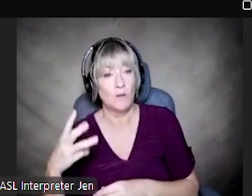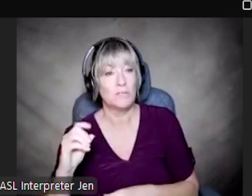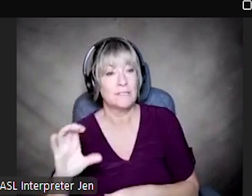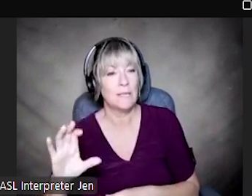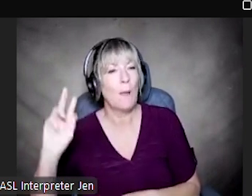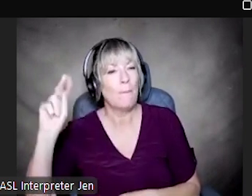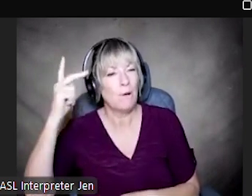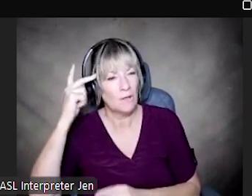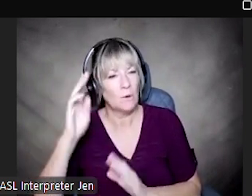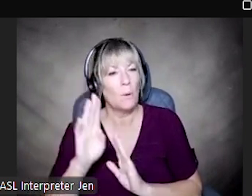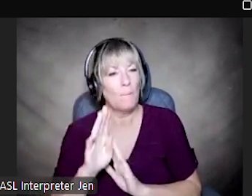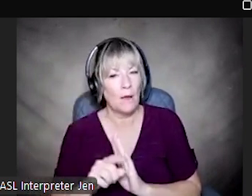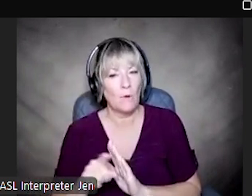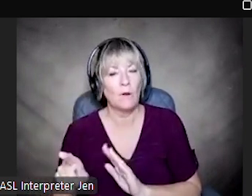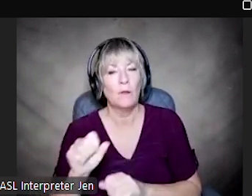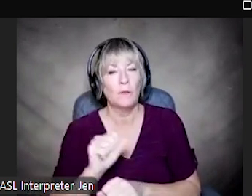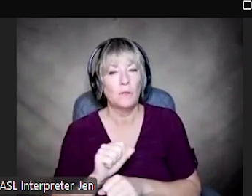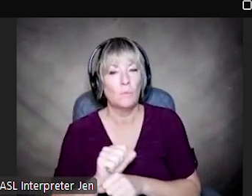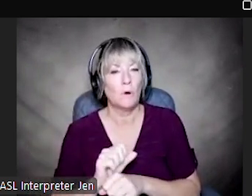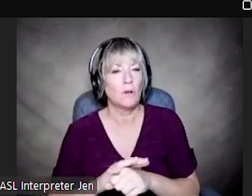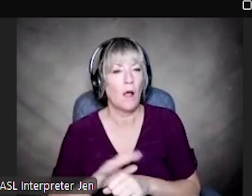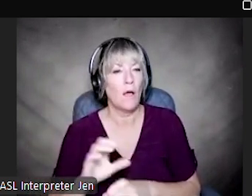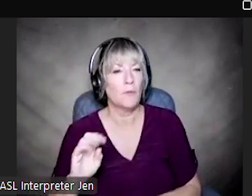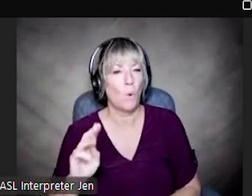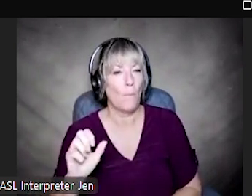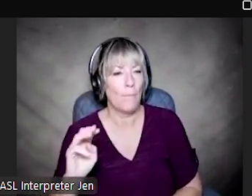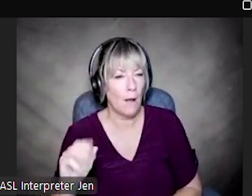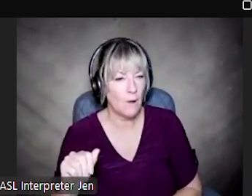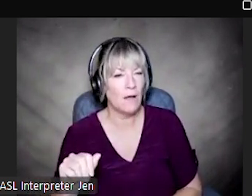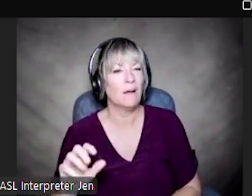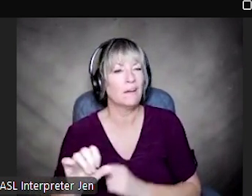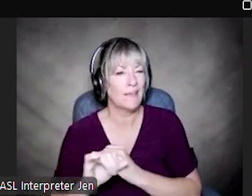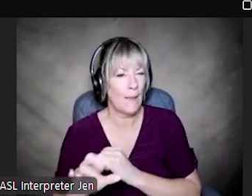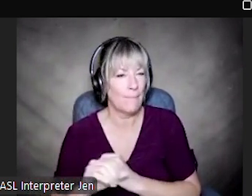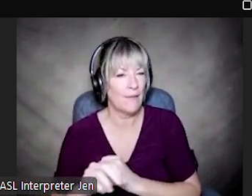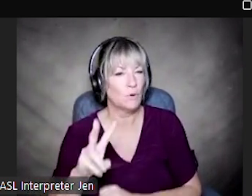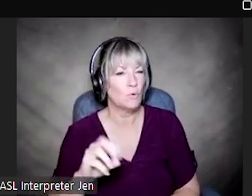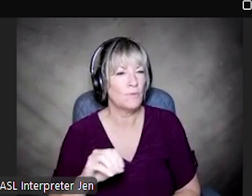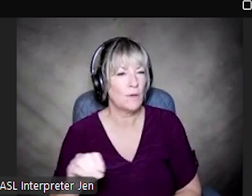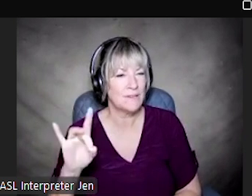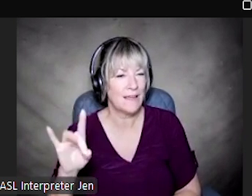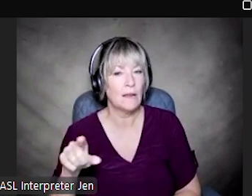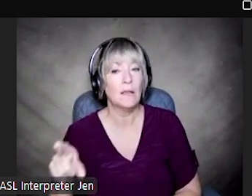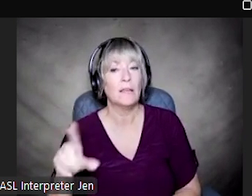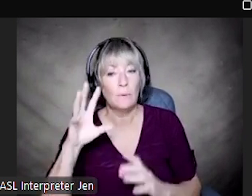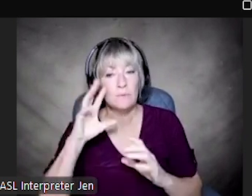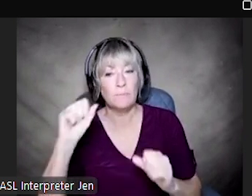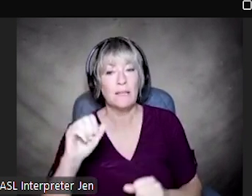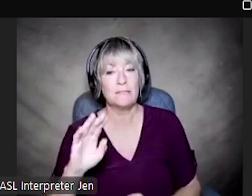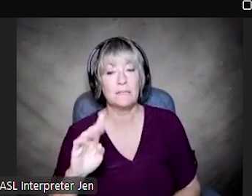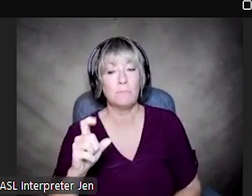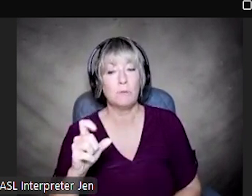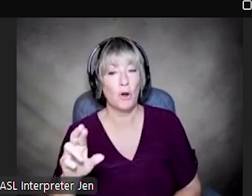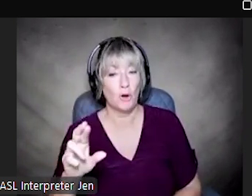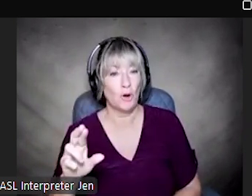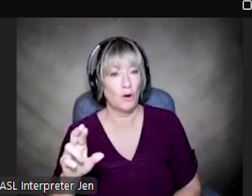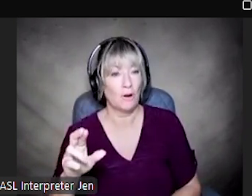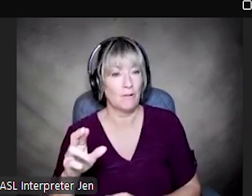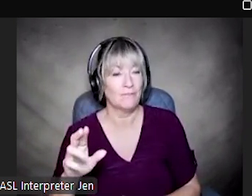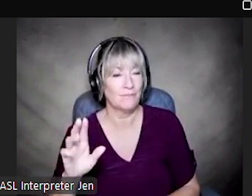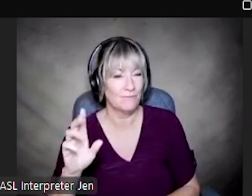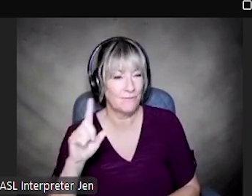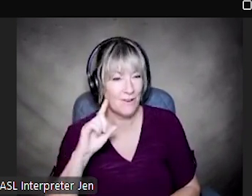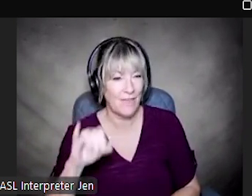political background. He actually worked on the Obama campaign in 2008 and was the president's blogger after that. He also